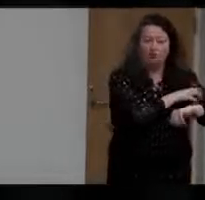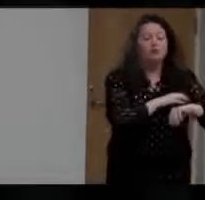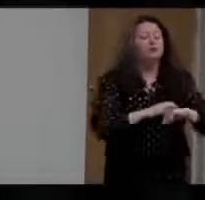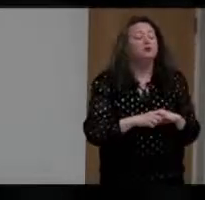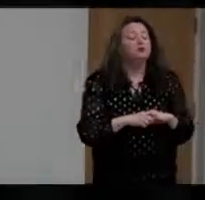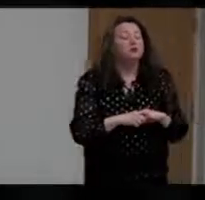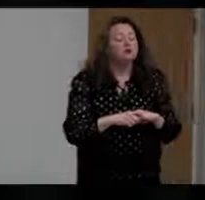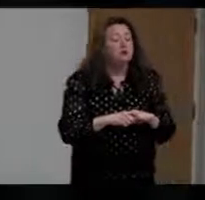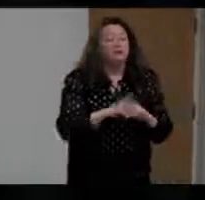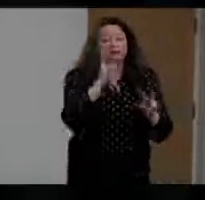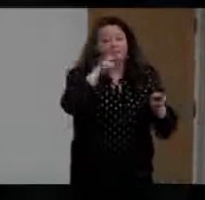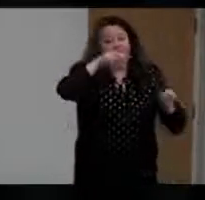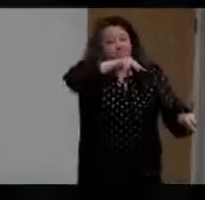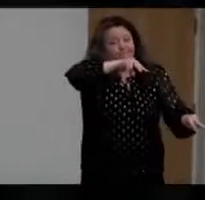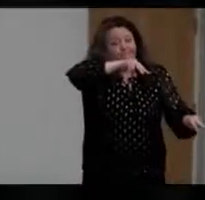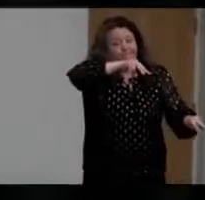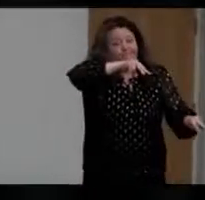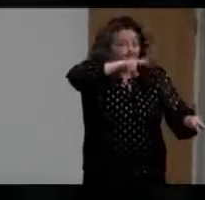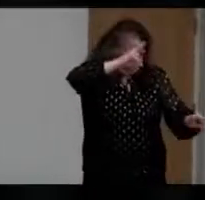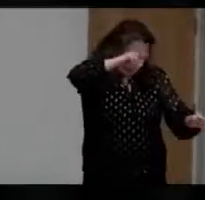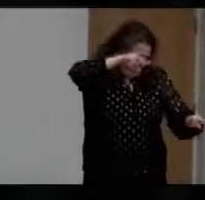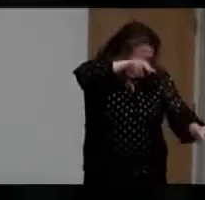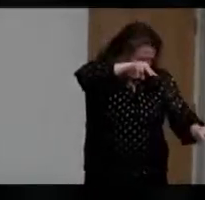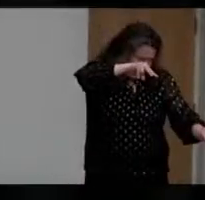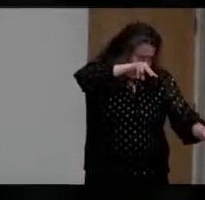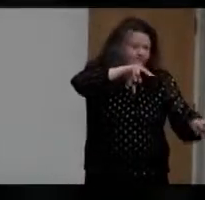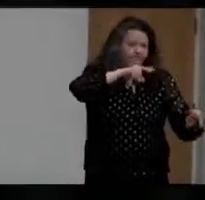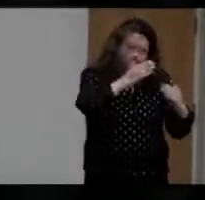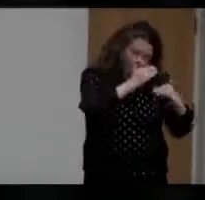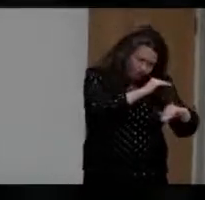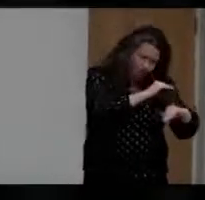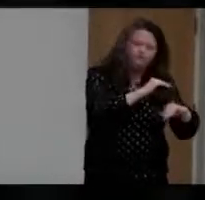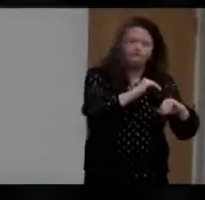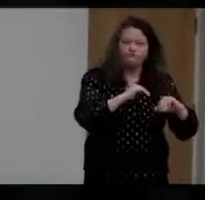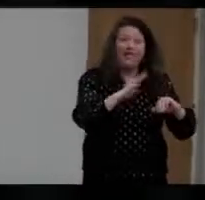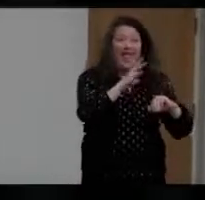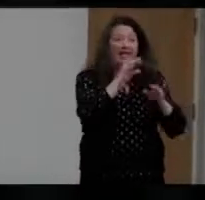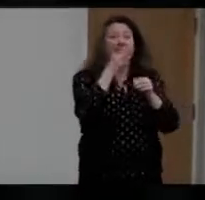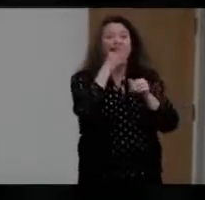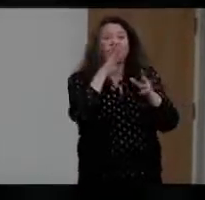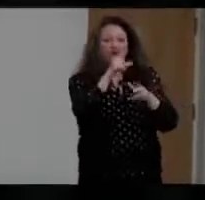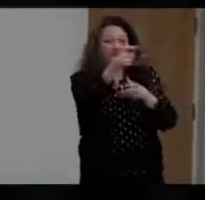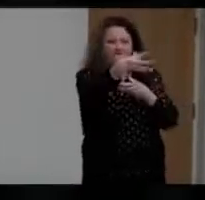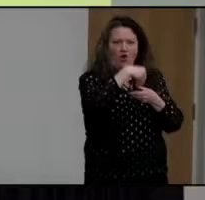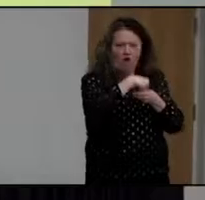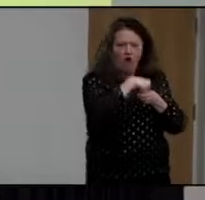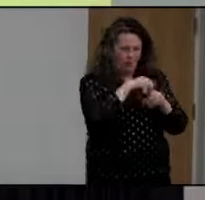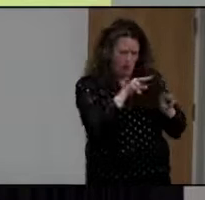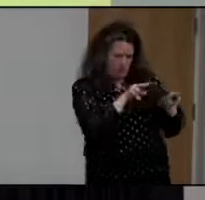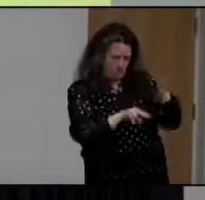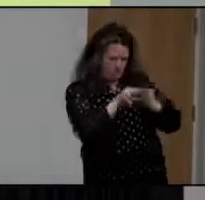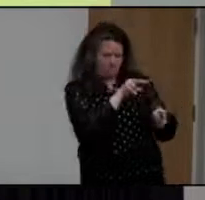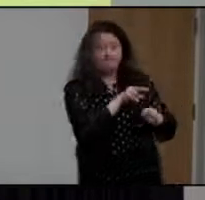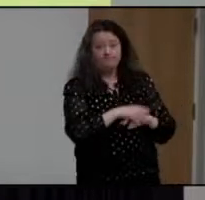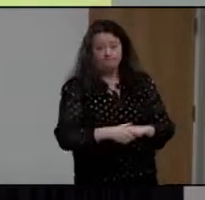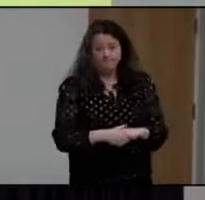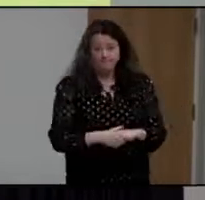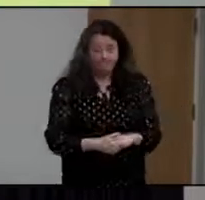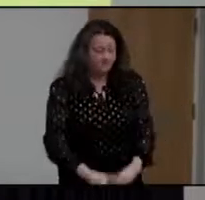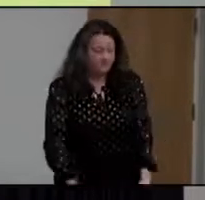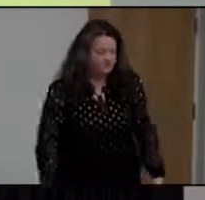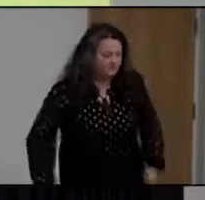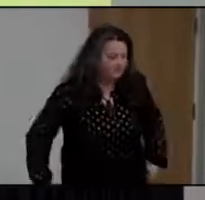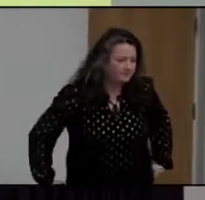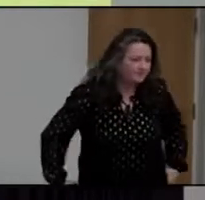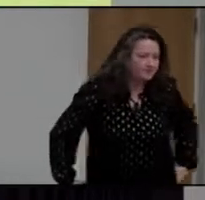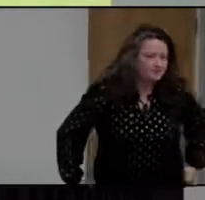what's happening and keep the expert in the loop. Just don't deploy these things autonomously. One of the jokes